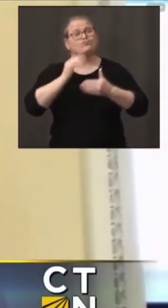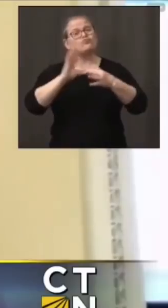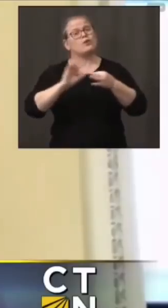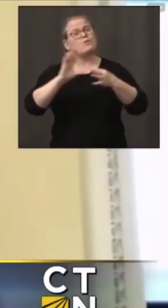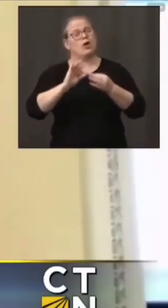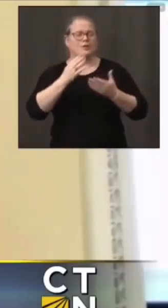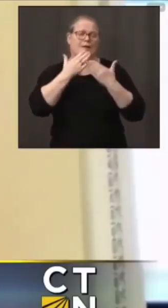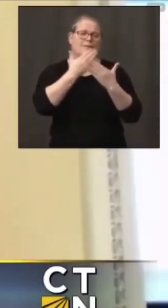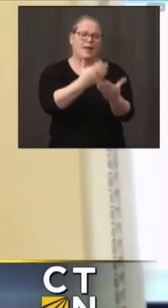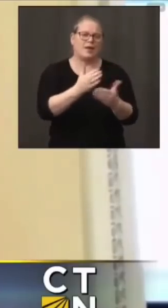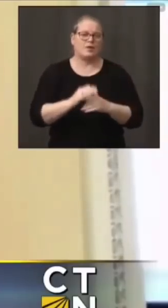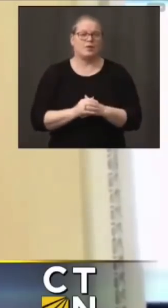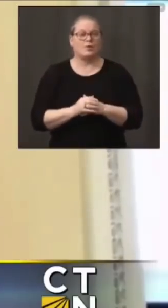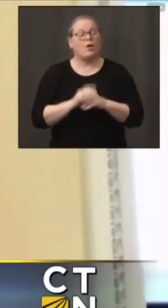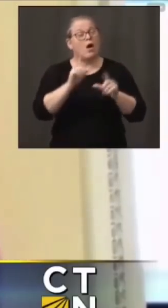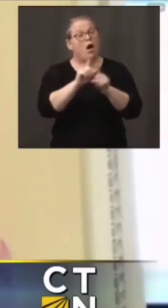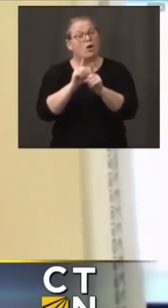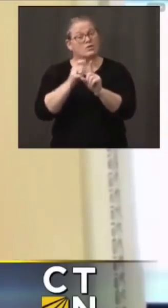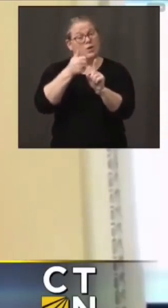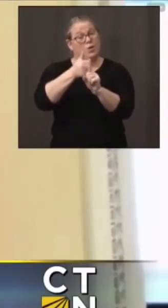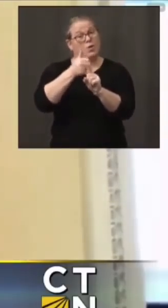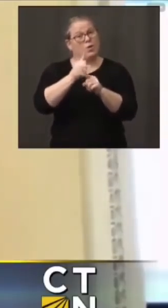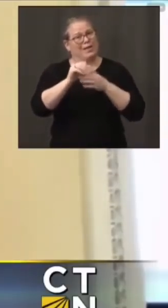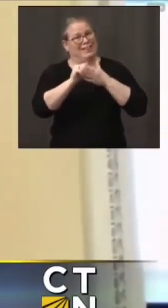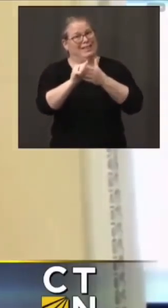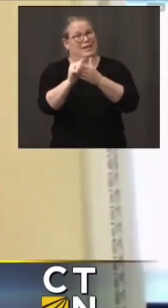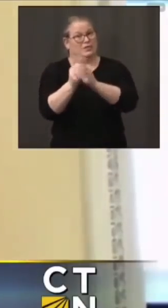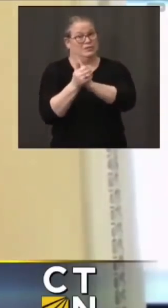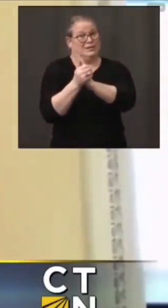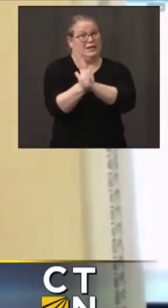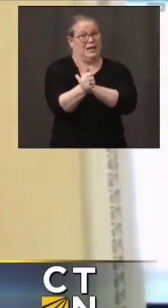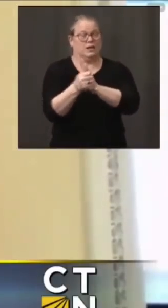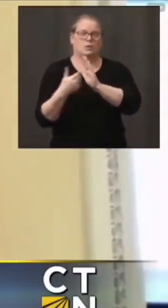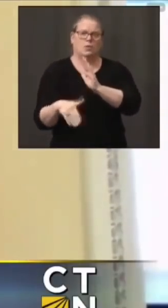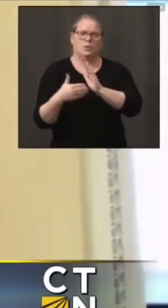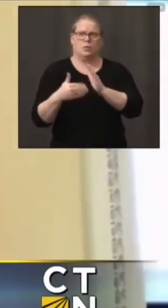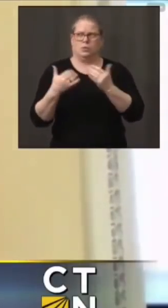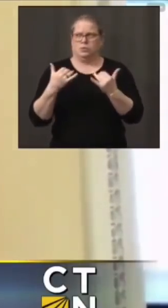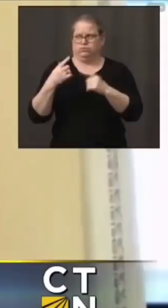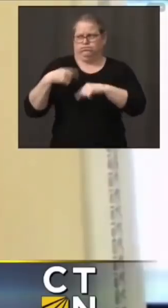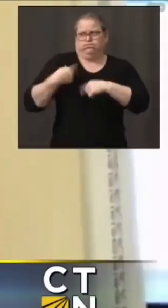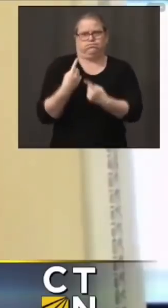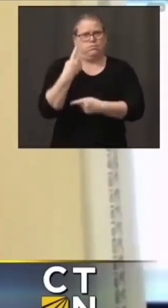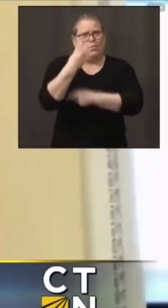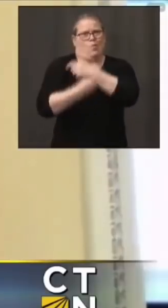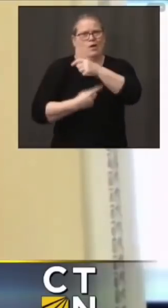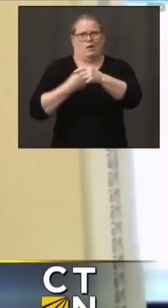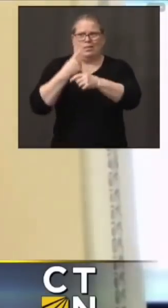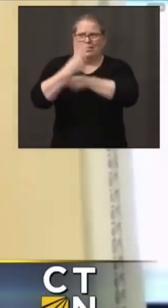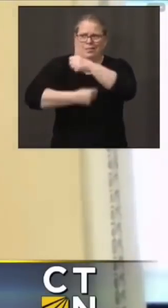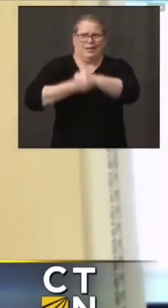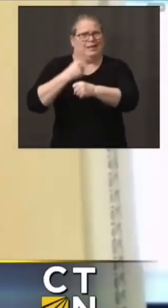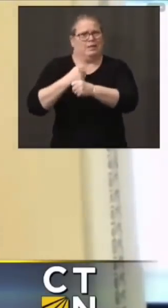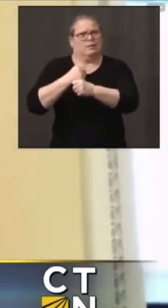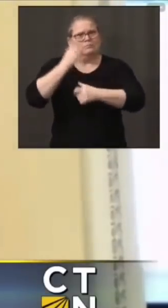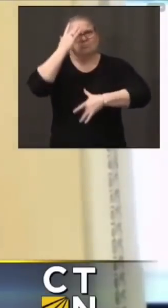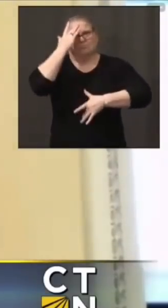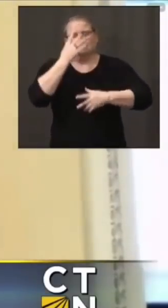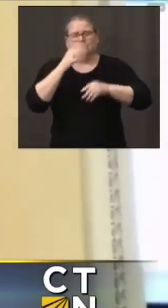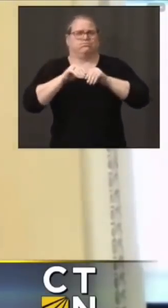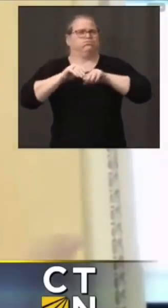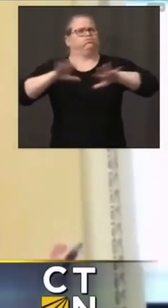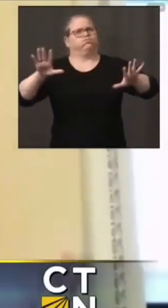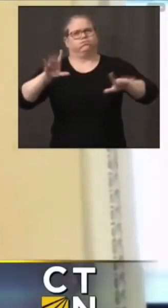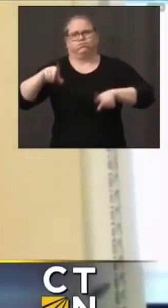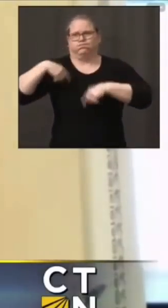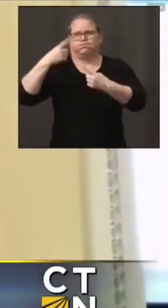you for your leadership during what is an unprecedented time in our state and in our country. So listen,